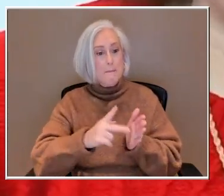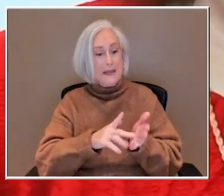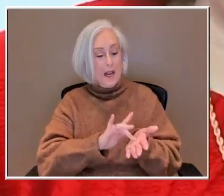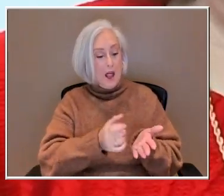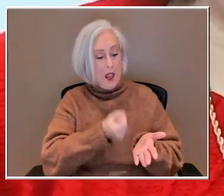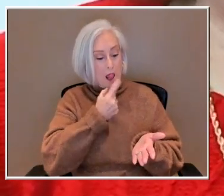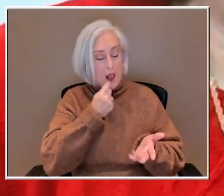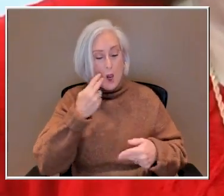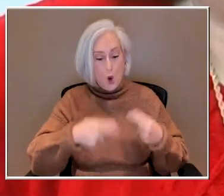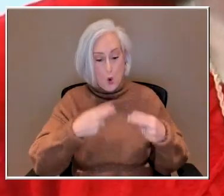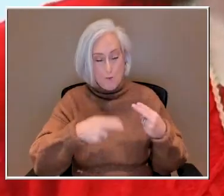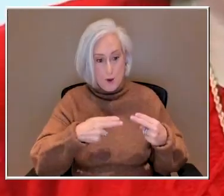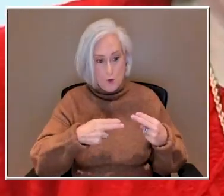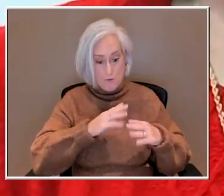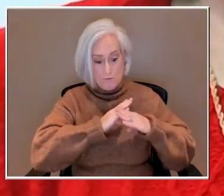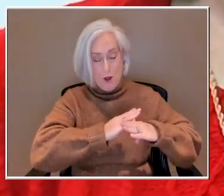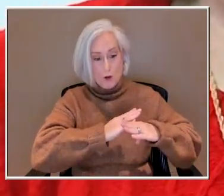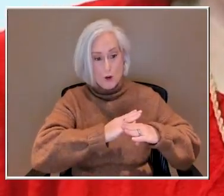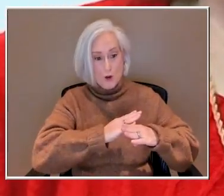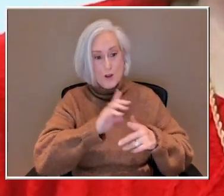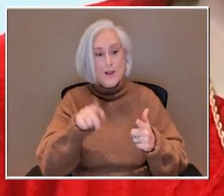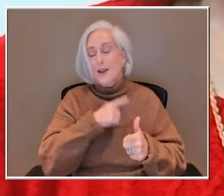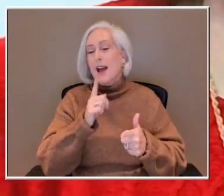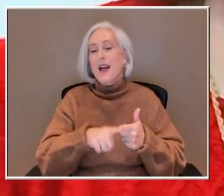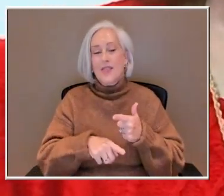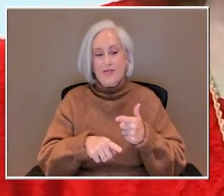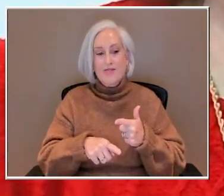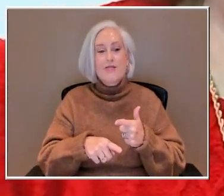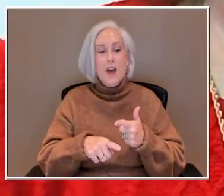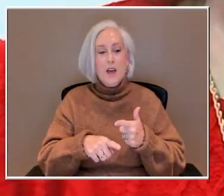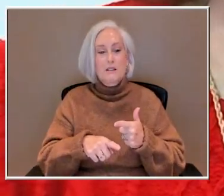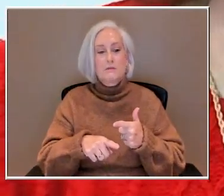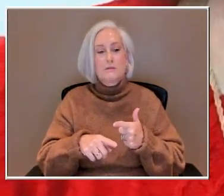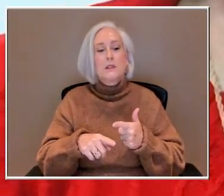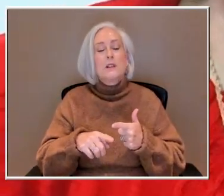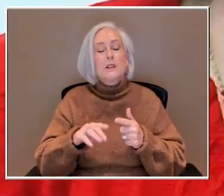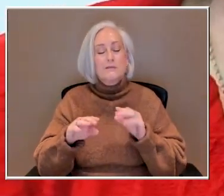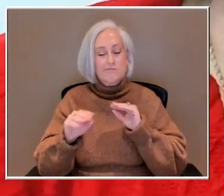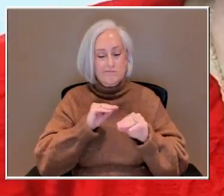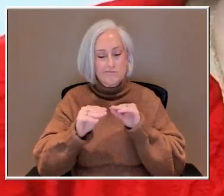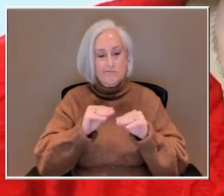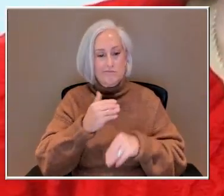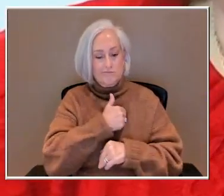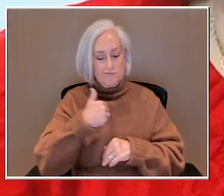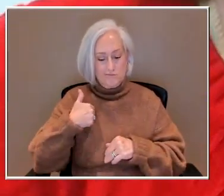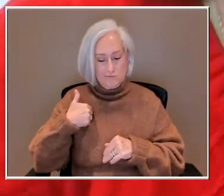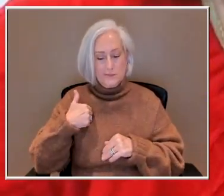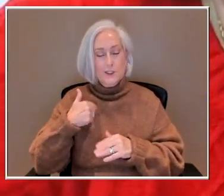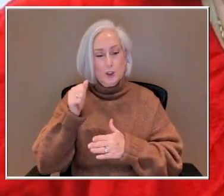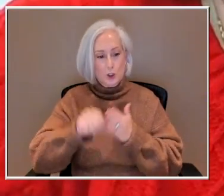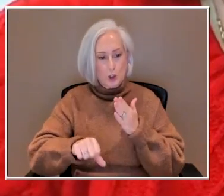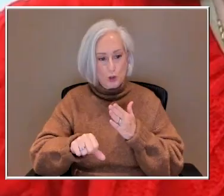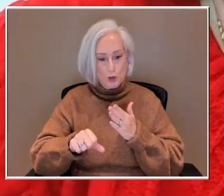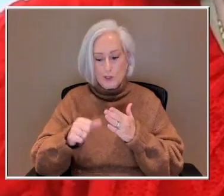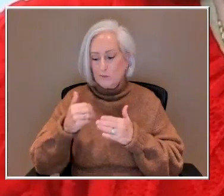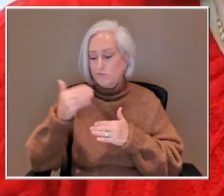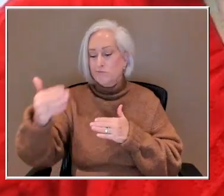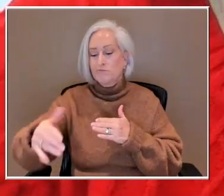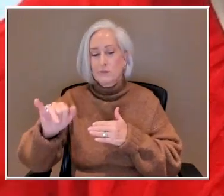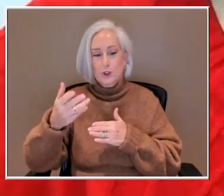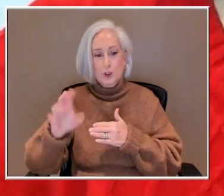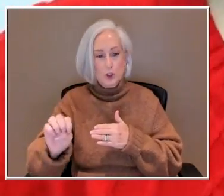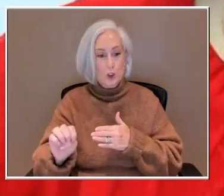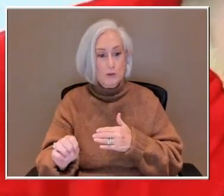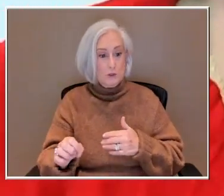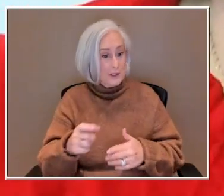So we caught it early enough. It was in a routine mammogram. Everybody needs to get a mammogram. I had no